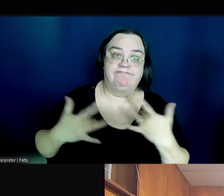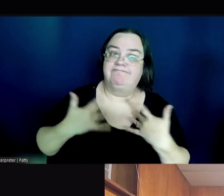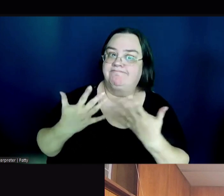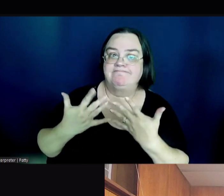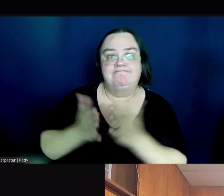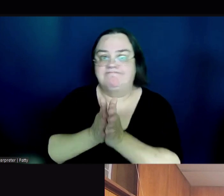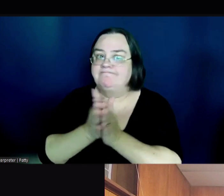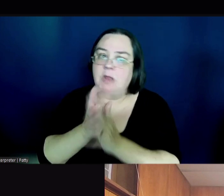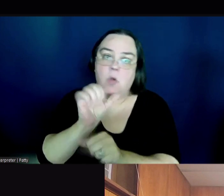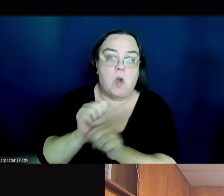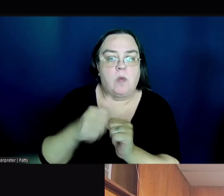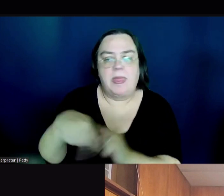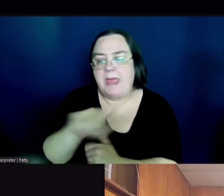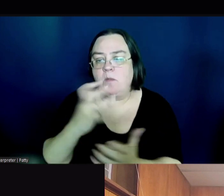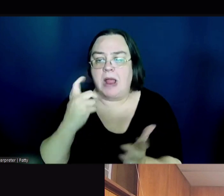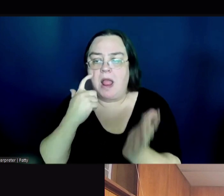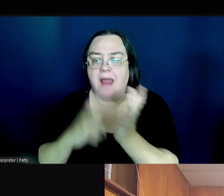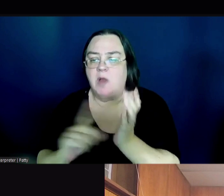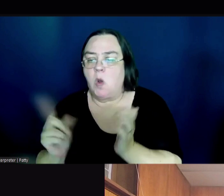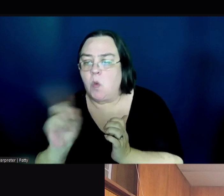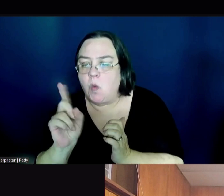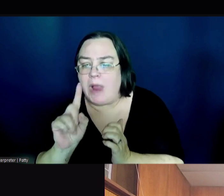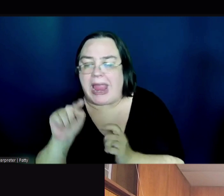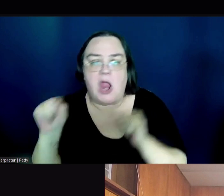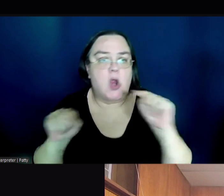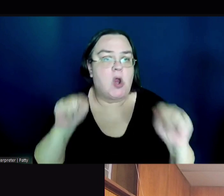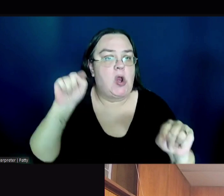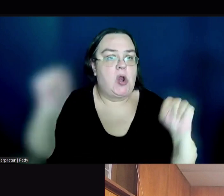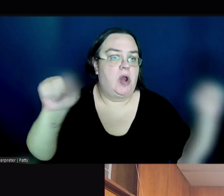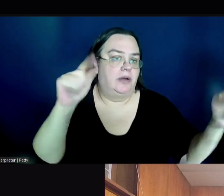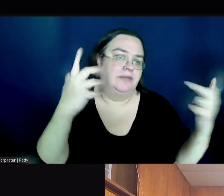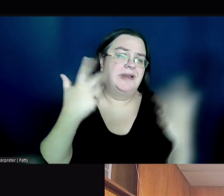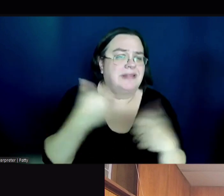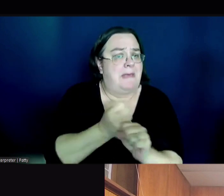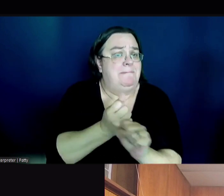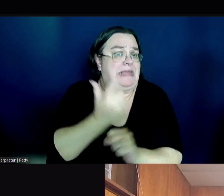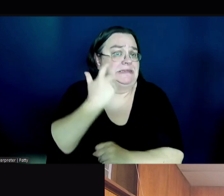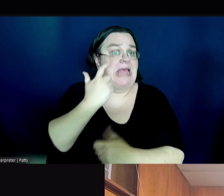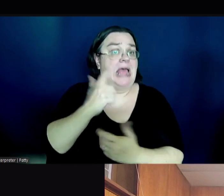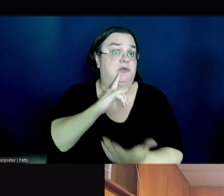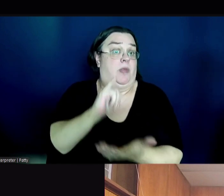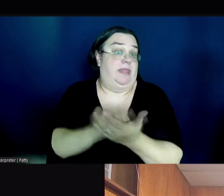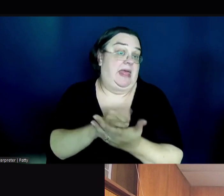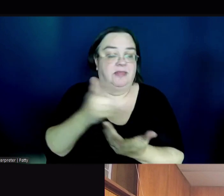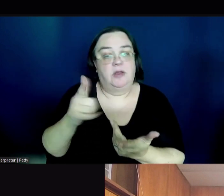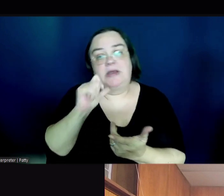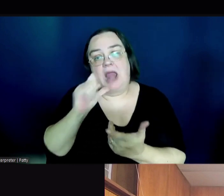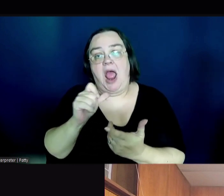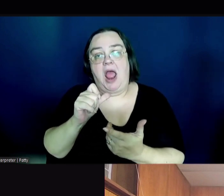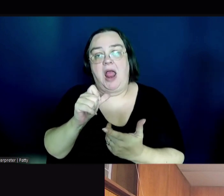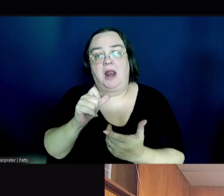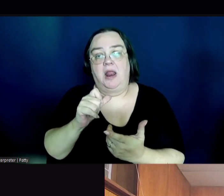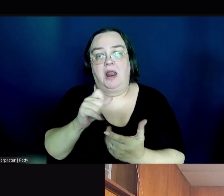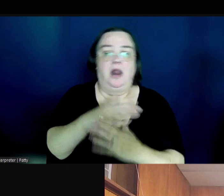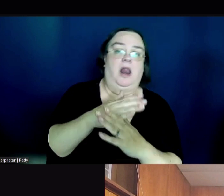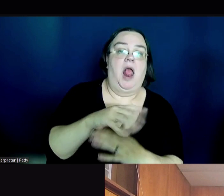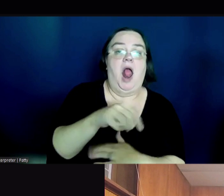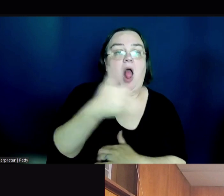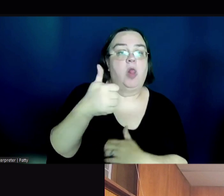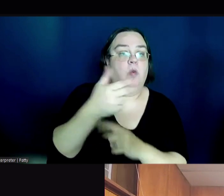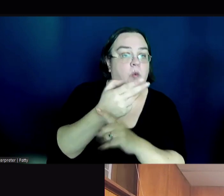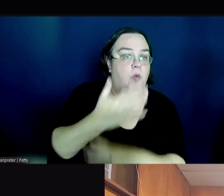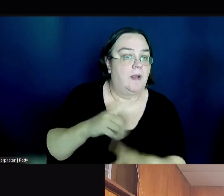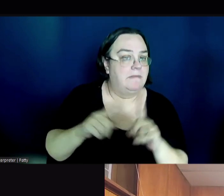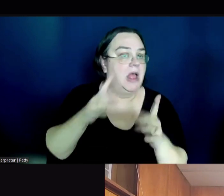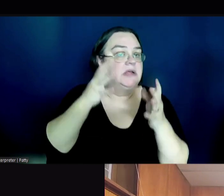identify, where on our station footprint makes sense, so that they're not impeding other users, but definitely getting